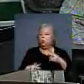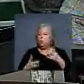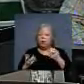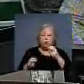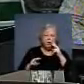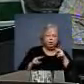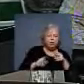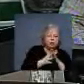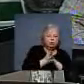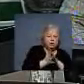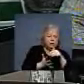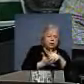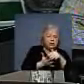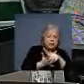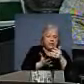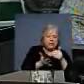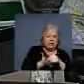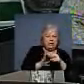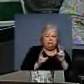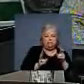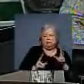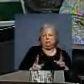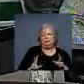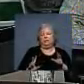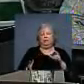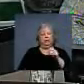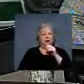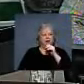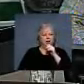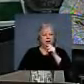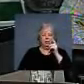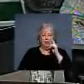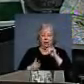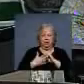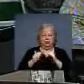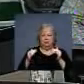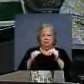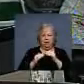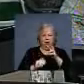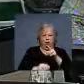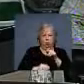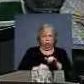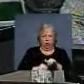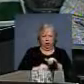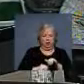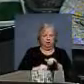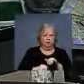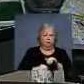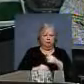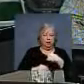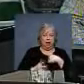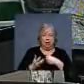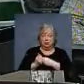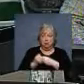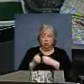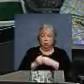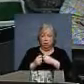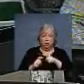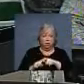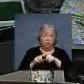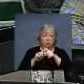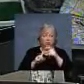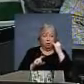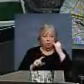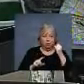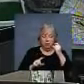again. And I don't think that is a fair way of doing it. I'm for your moratorium. I